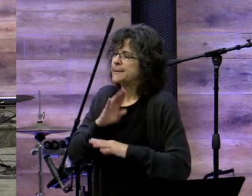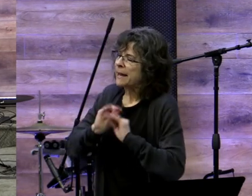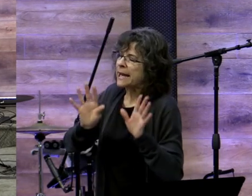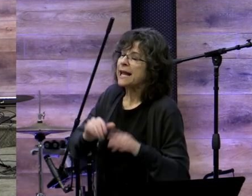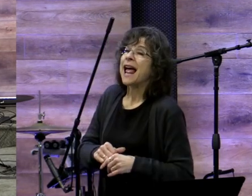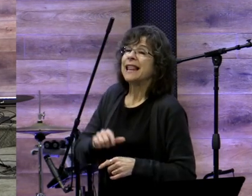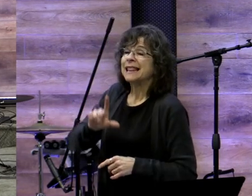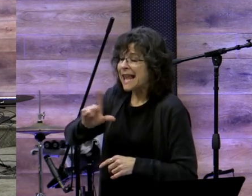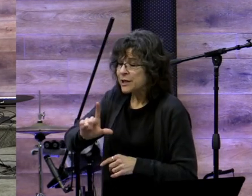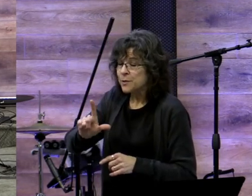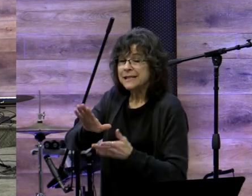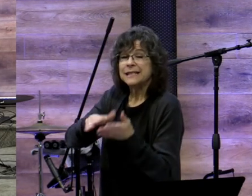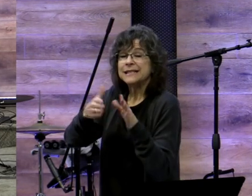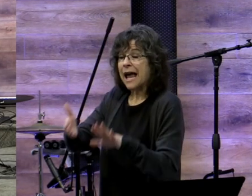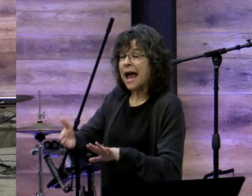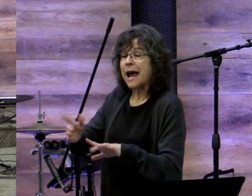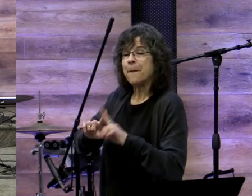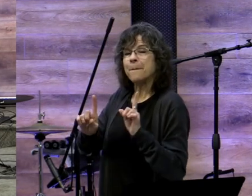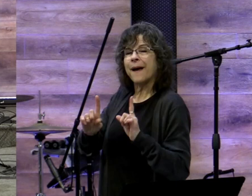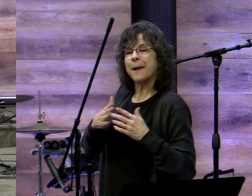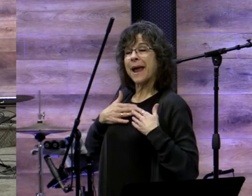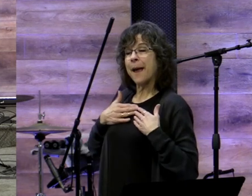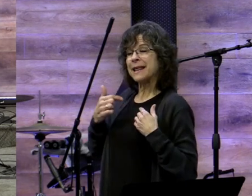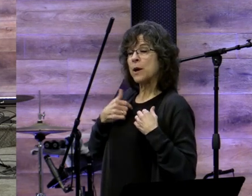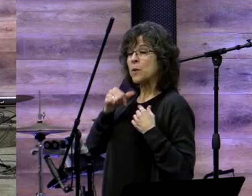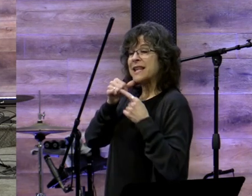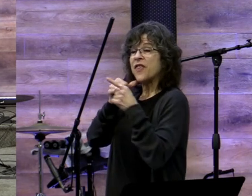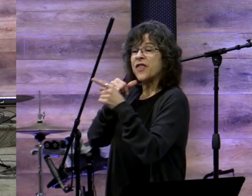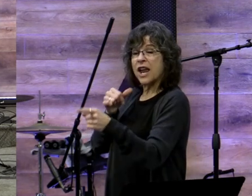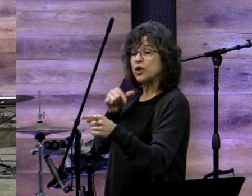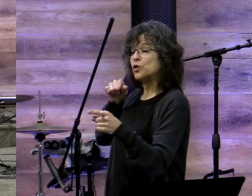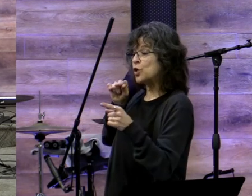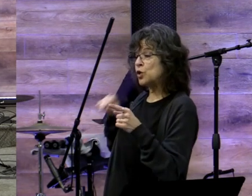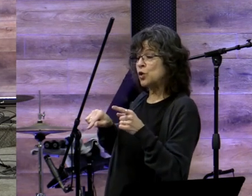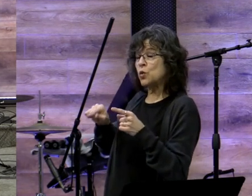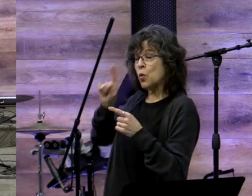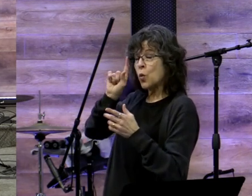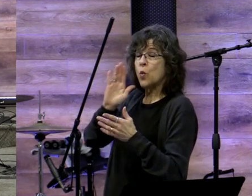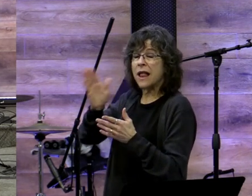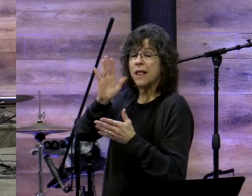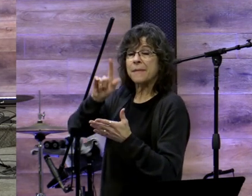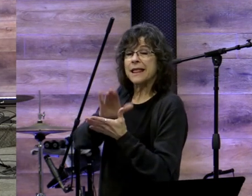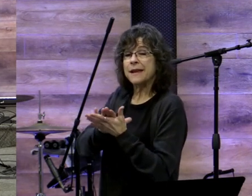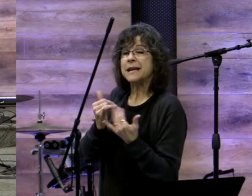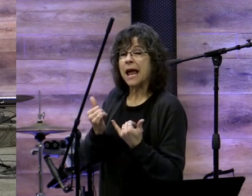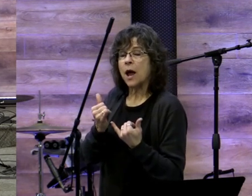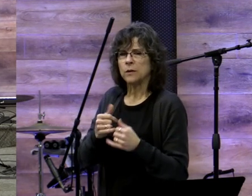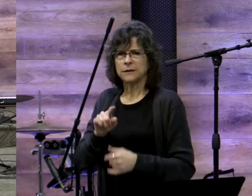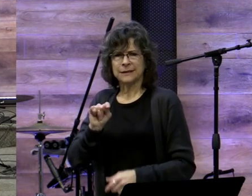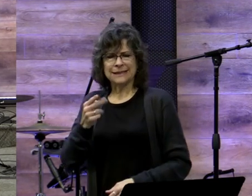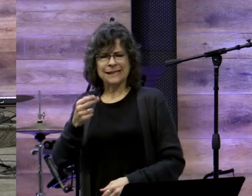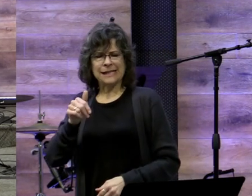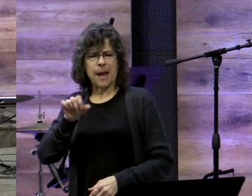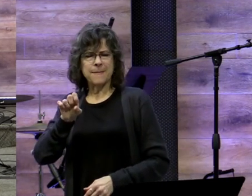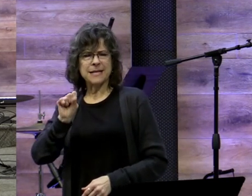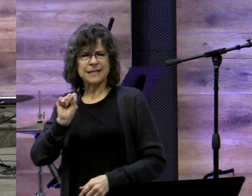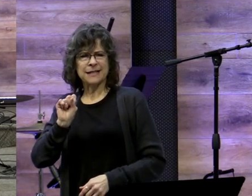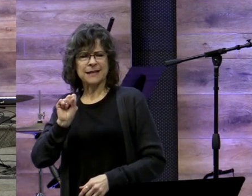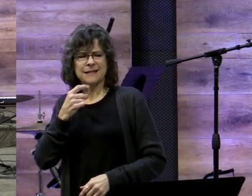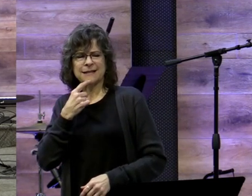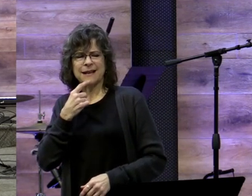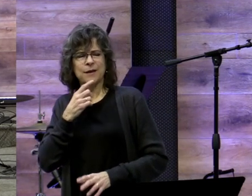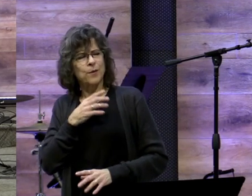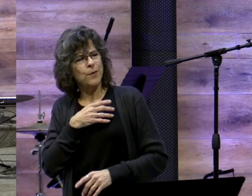sake I'm glad that I was not there, so that you may believe. But let us go to him. So Thomas, called the twin, said to his